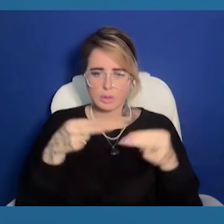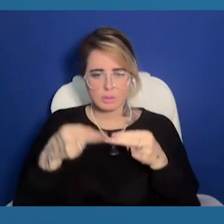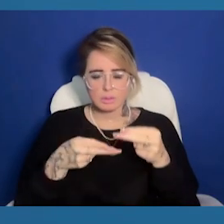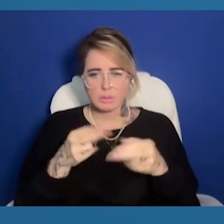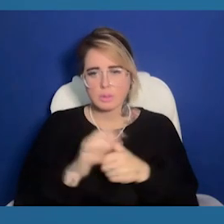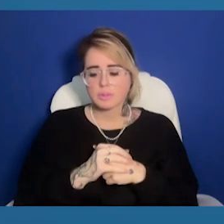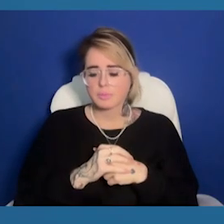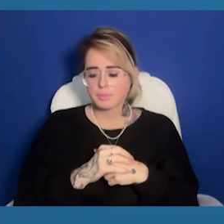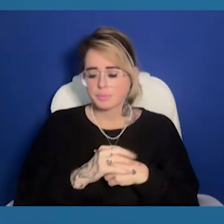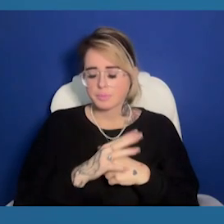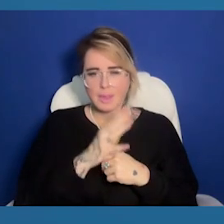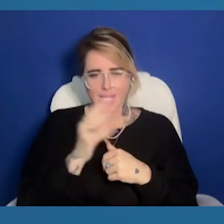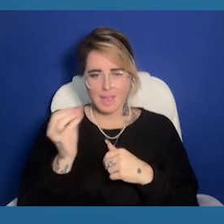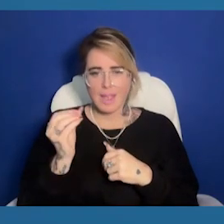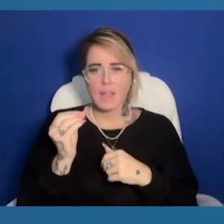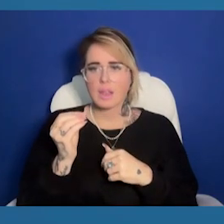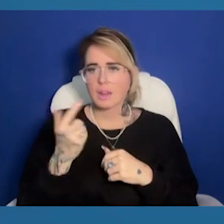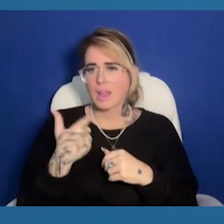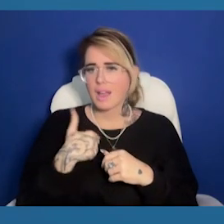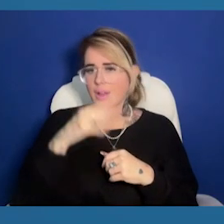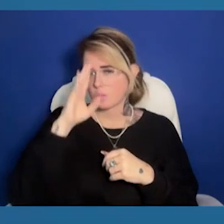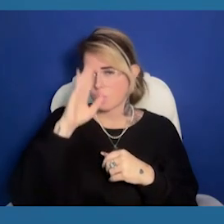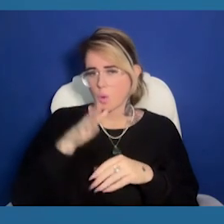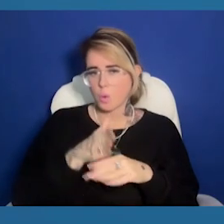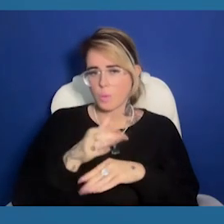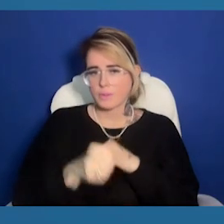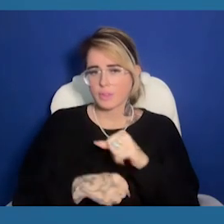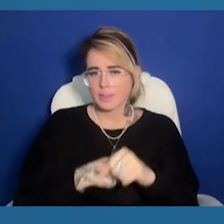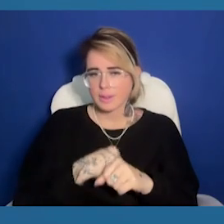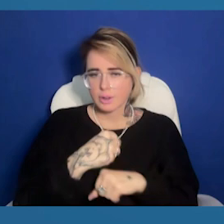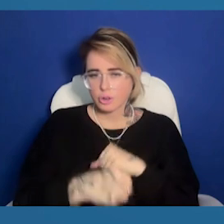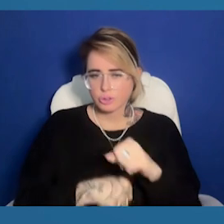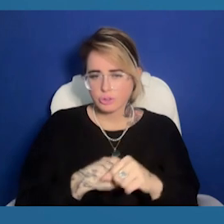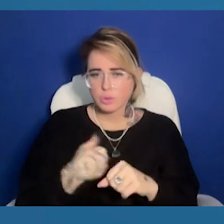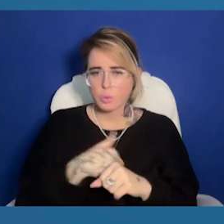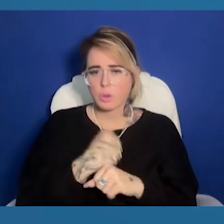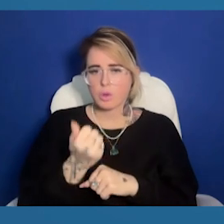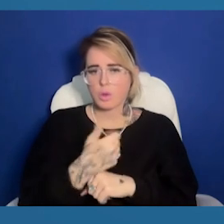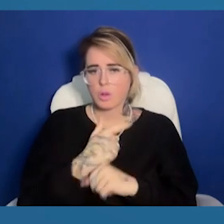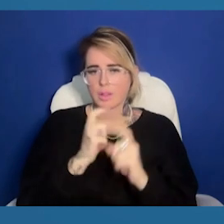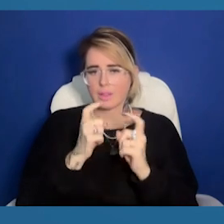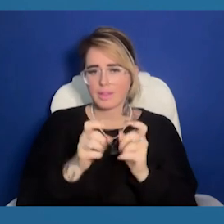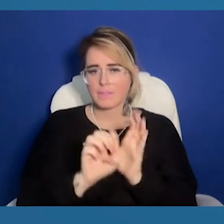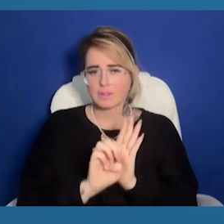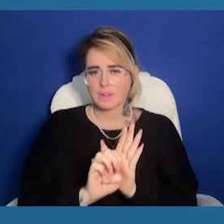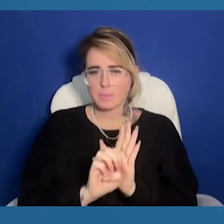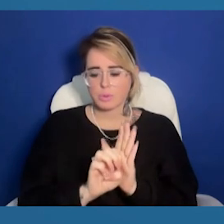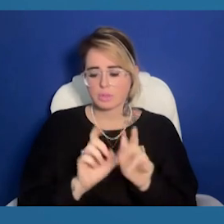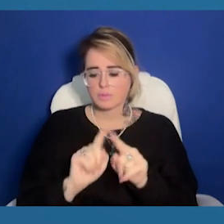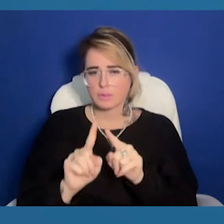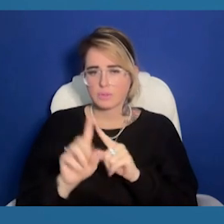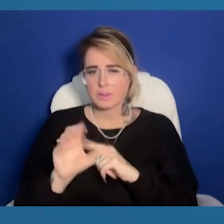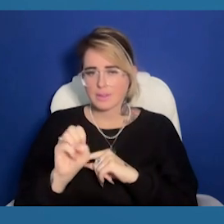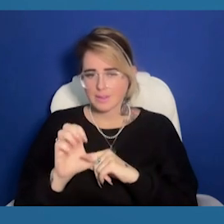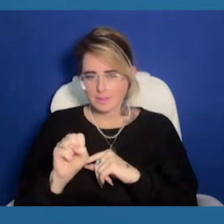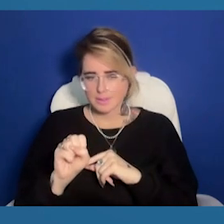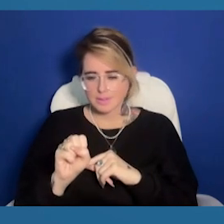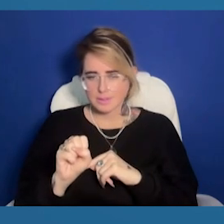And I know over the years, we've all given examples of cases that have